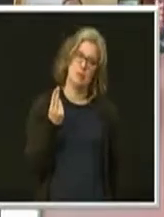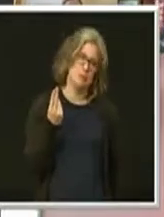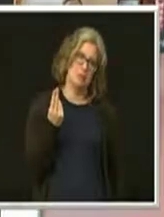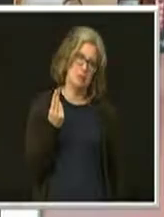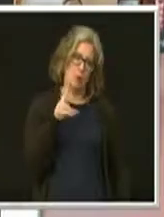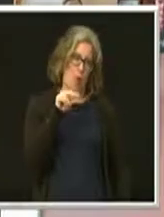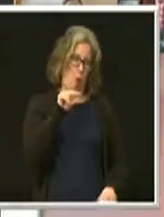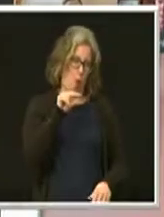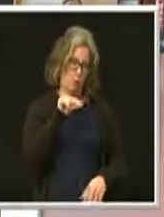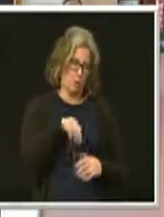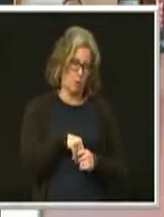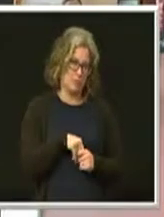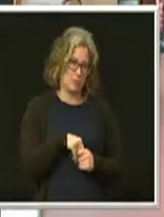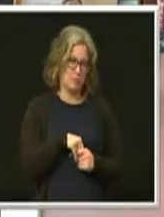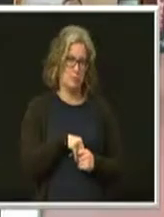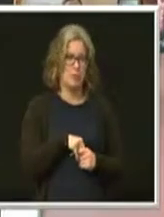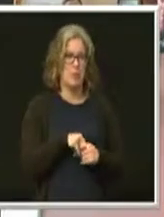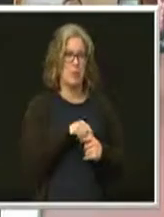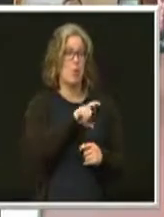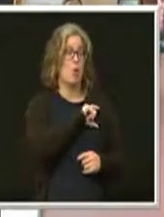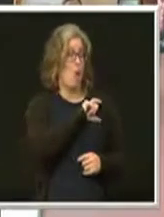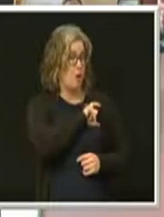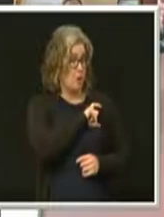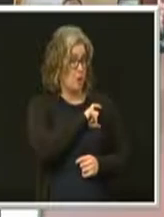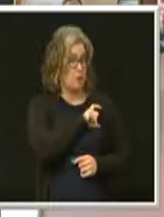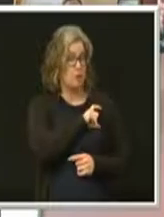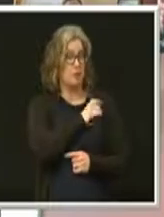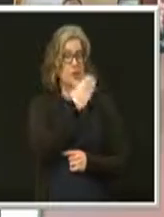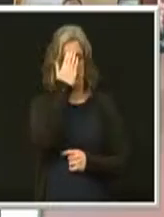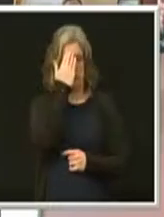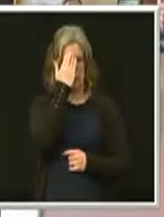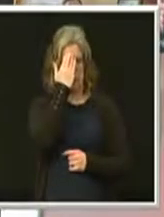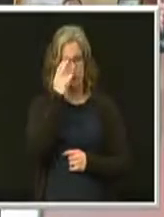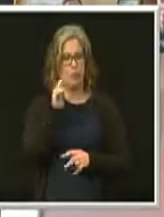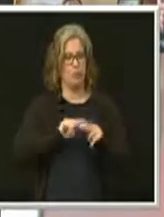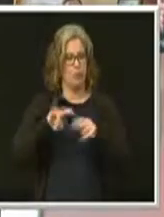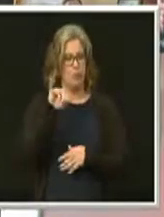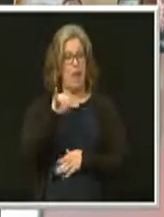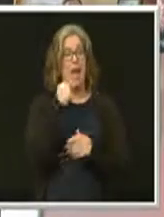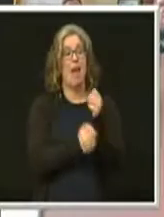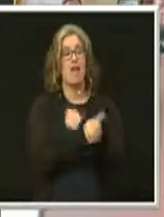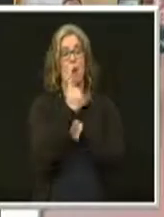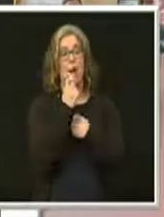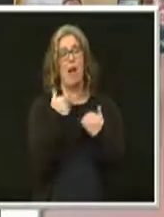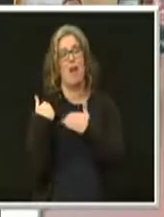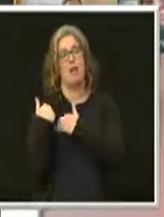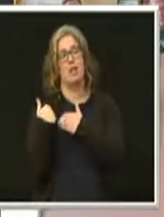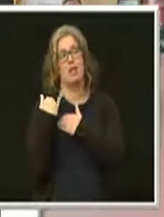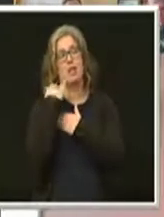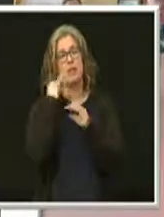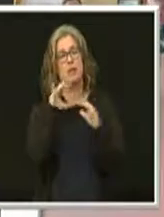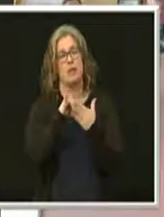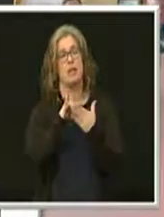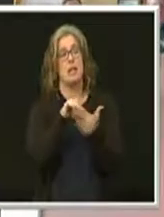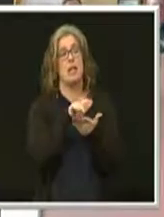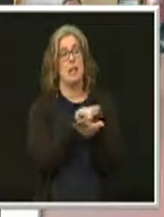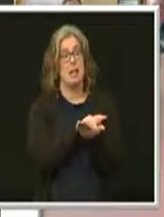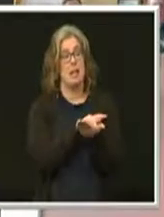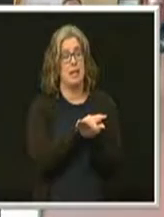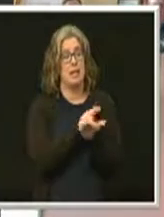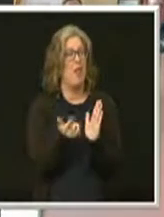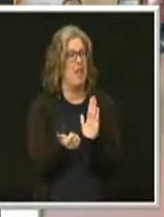the way to go. Okay, so law enforcement is now taking a look at this. Everybody has an obligation, if they're doing this legally, to